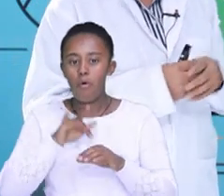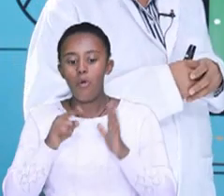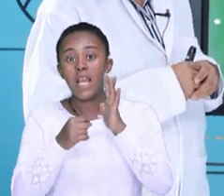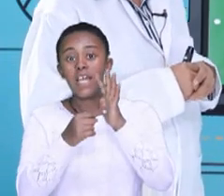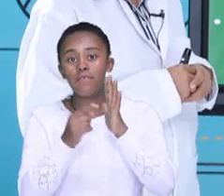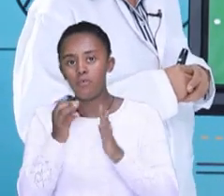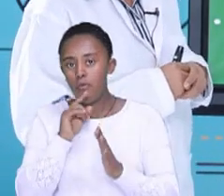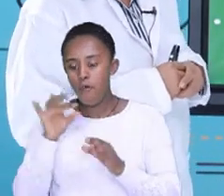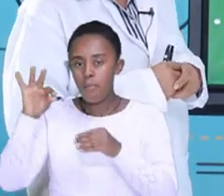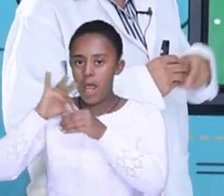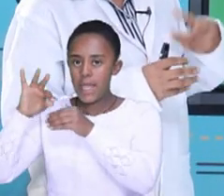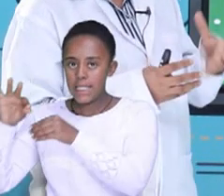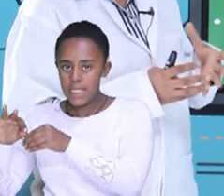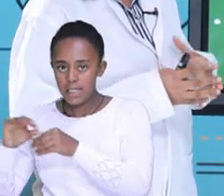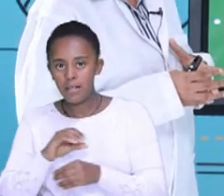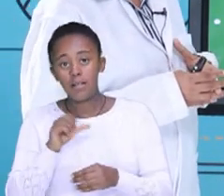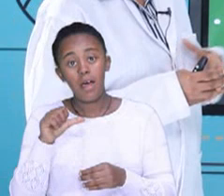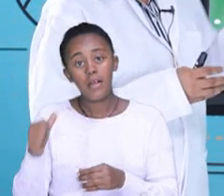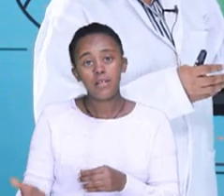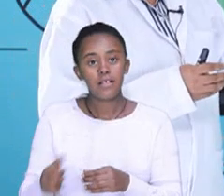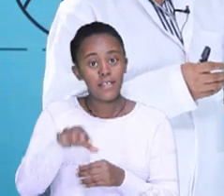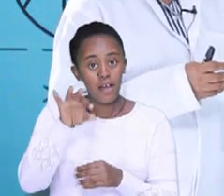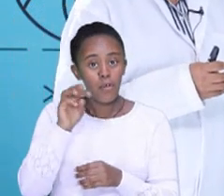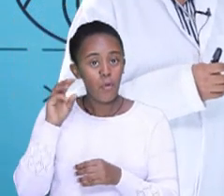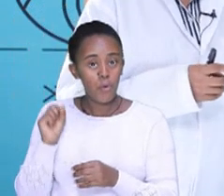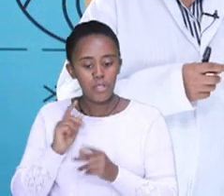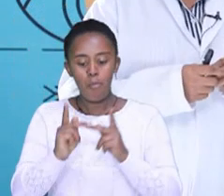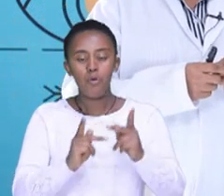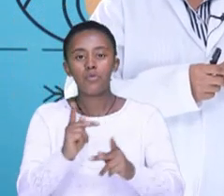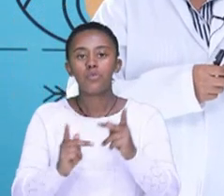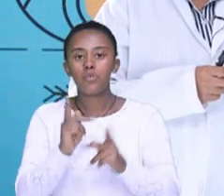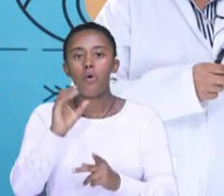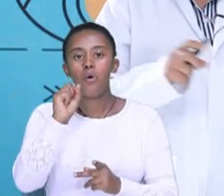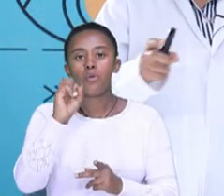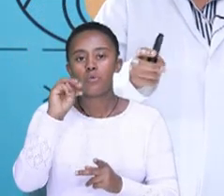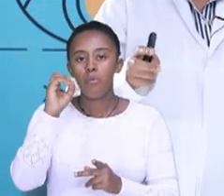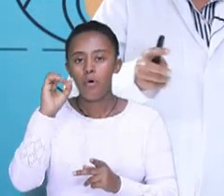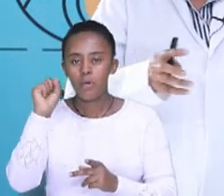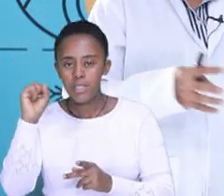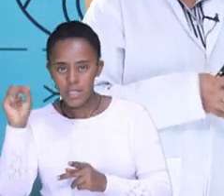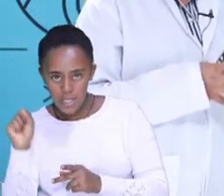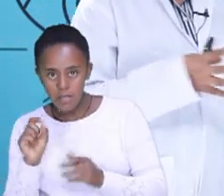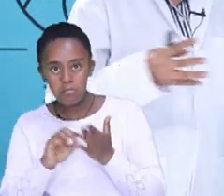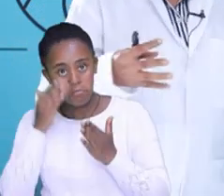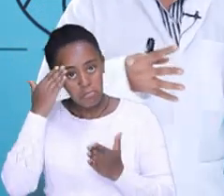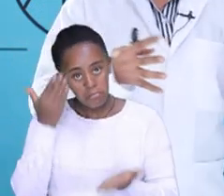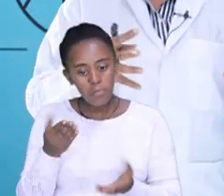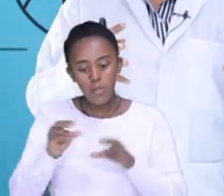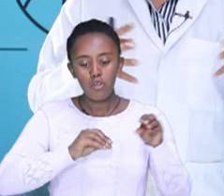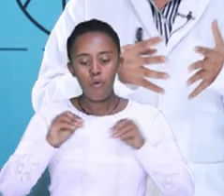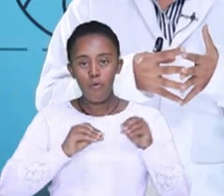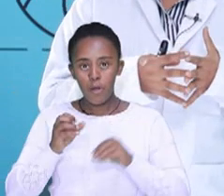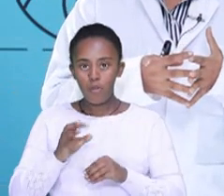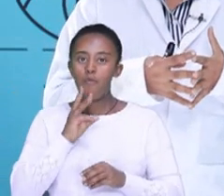leaves of plant. And the other discovery was the process of osmosis. Osmosis, as you know, is a